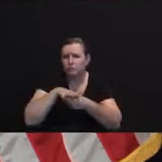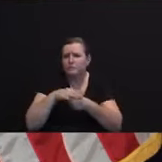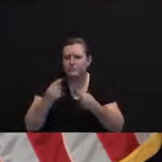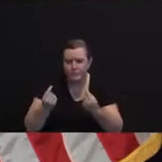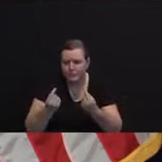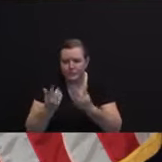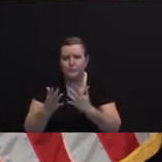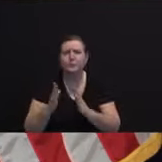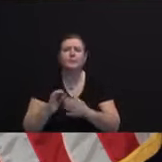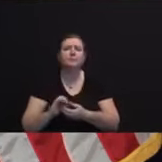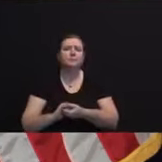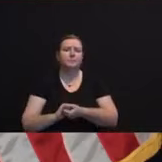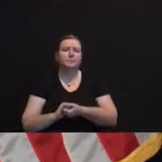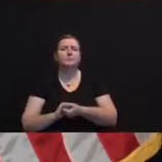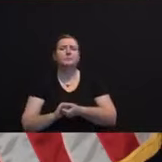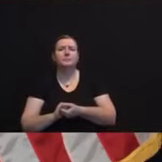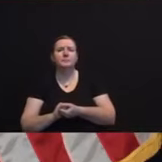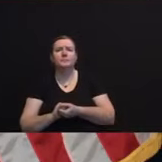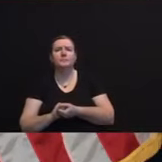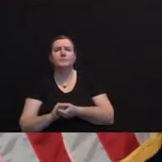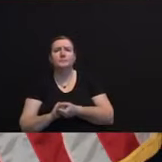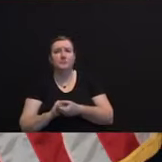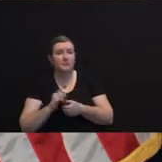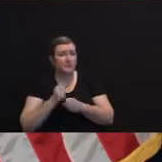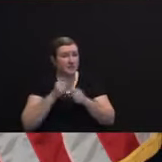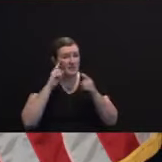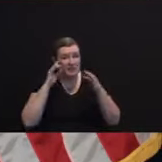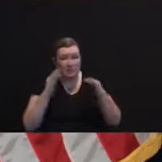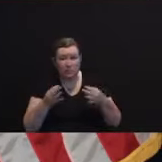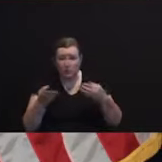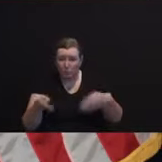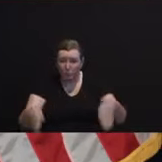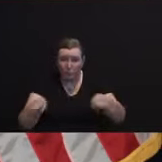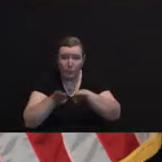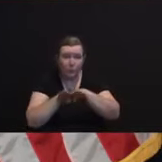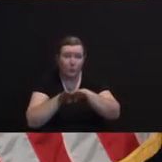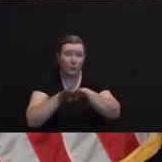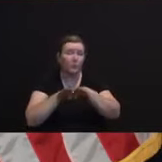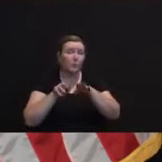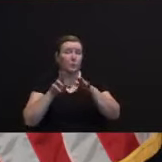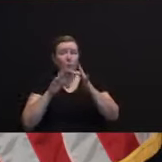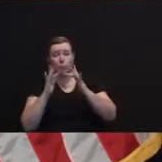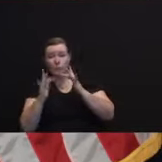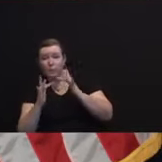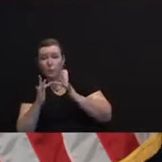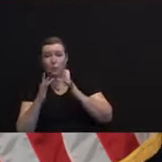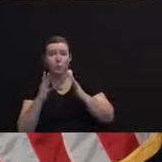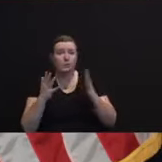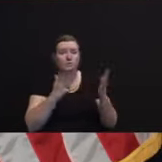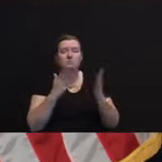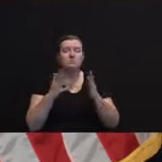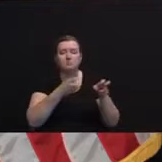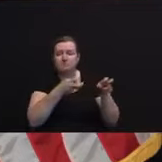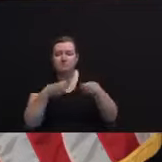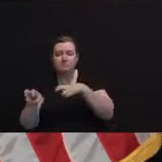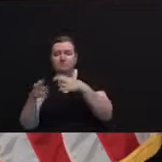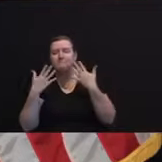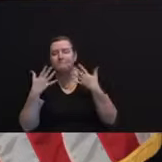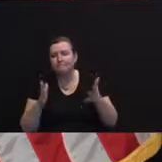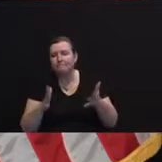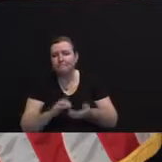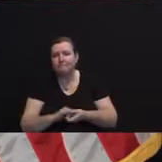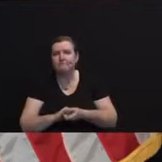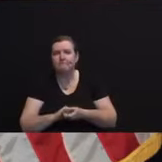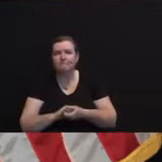whether or not to close, go remote, and so on, based on those activity levels. So we defer to some of the local